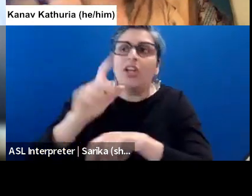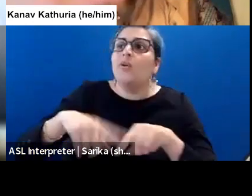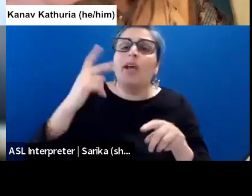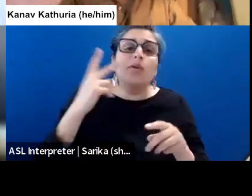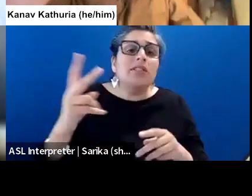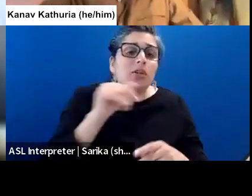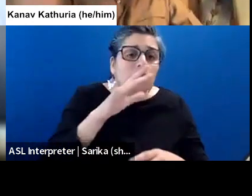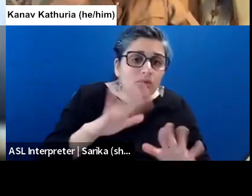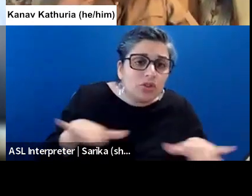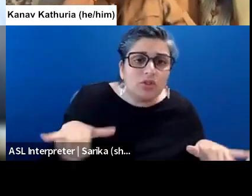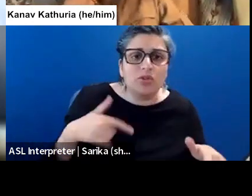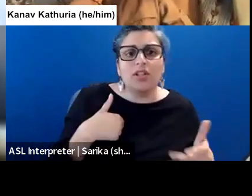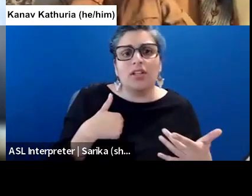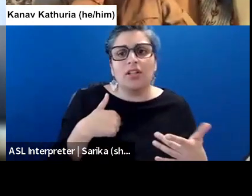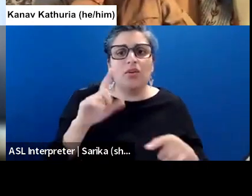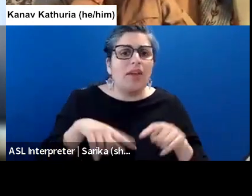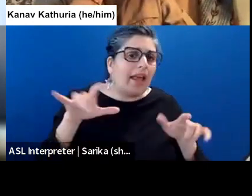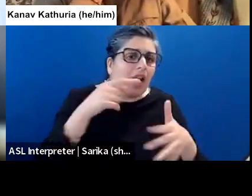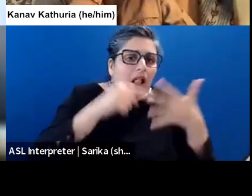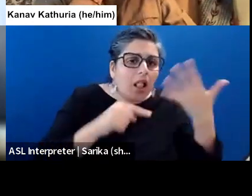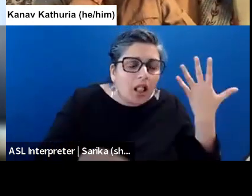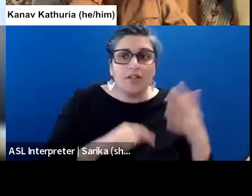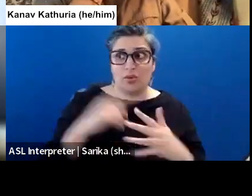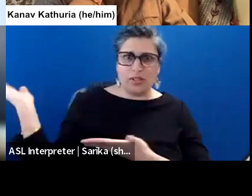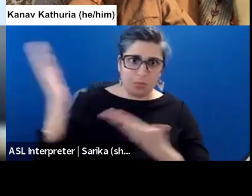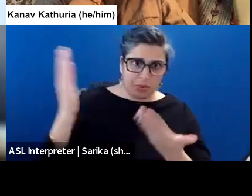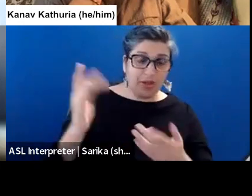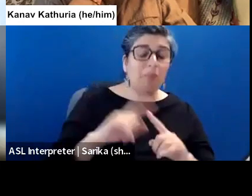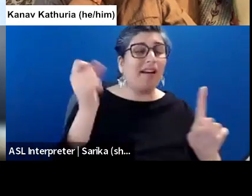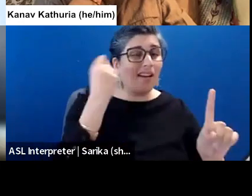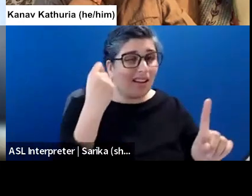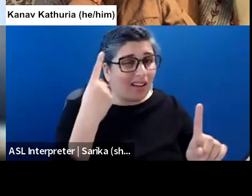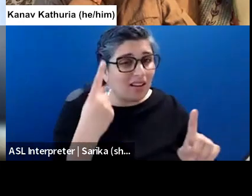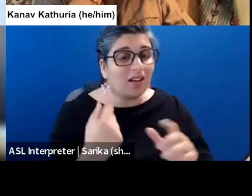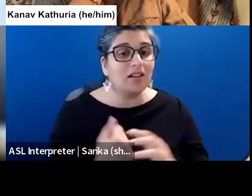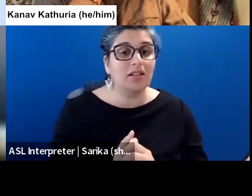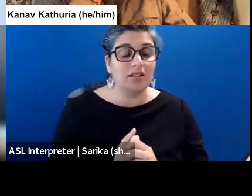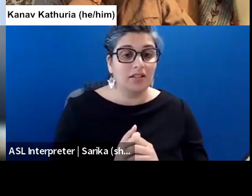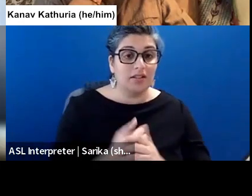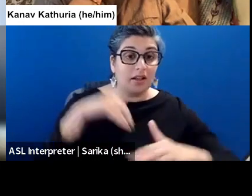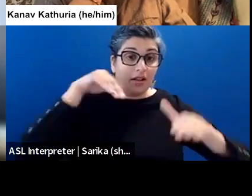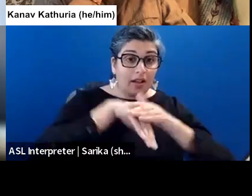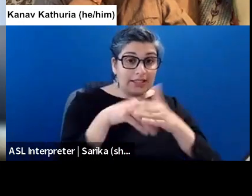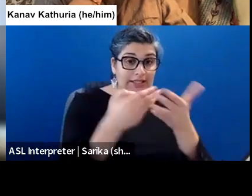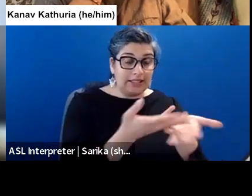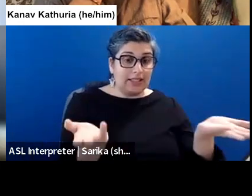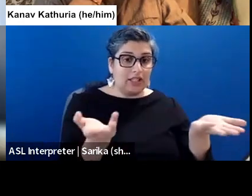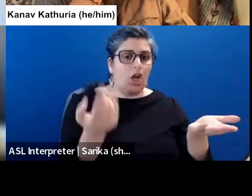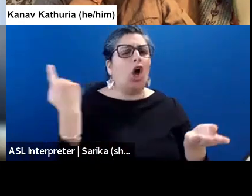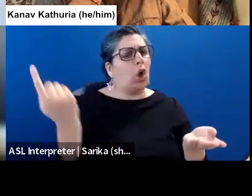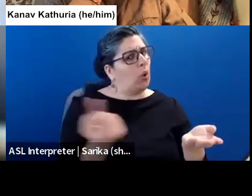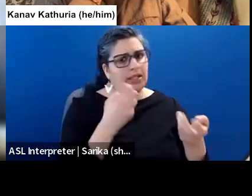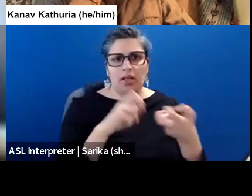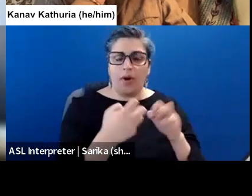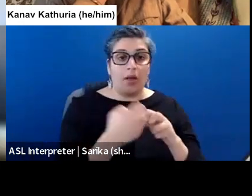do this. So we had to take things through to them. But the thing is that having access to these things has always been a problem. If